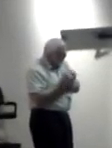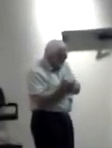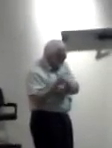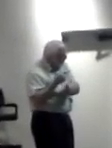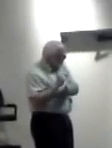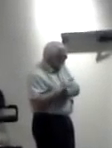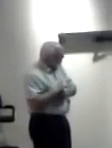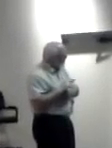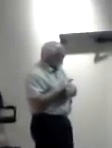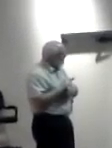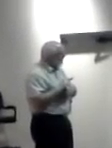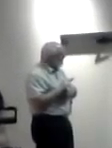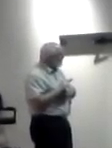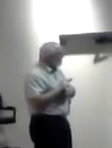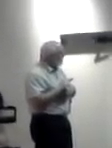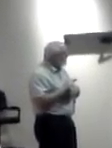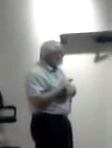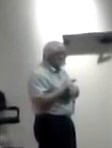I'm promising you.